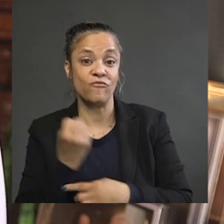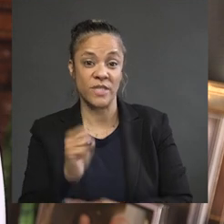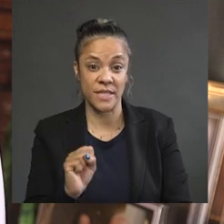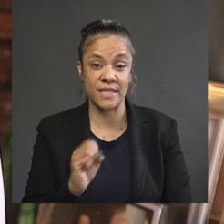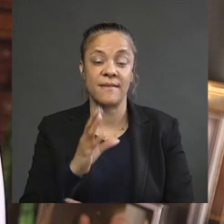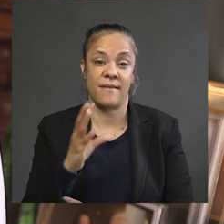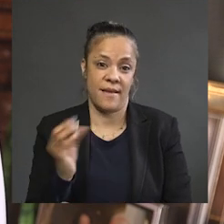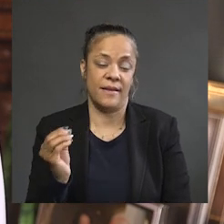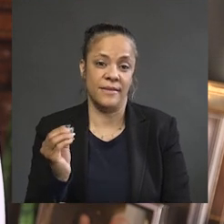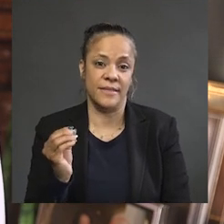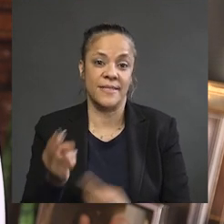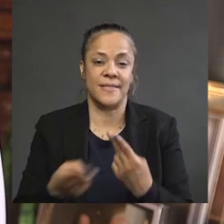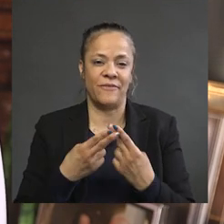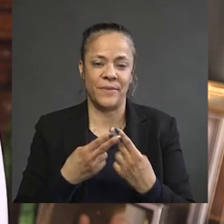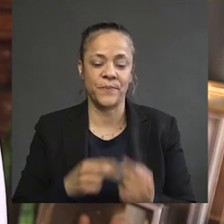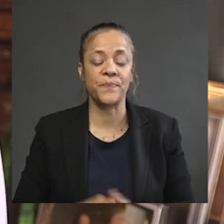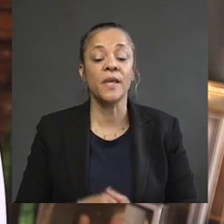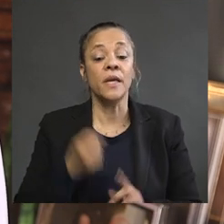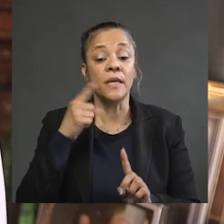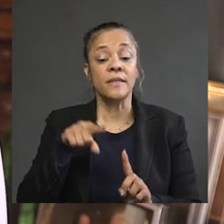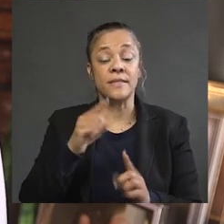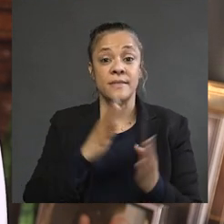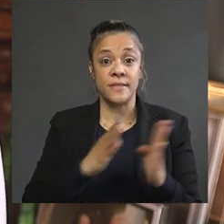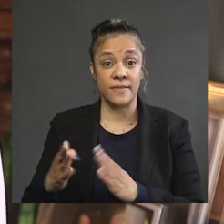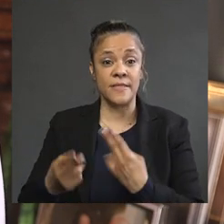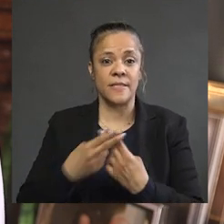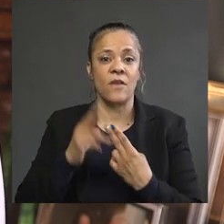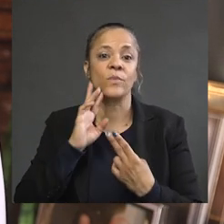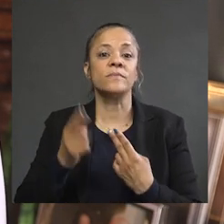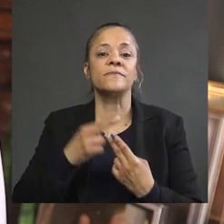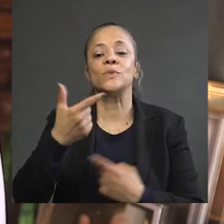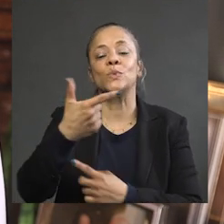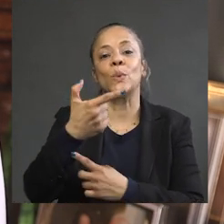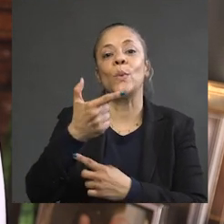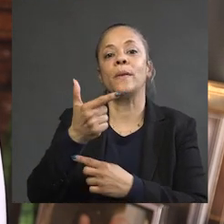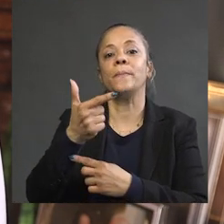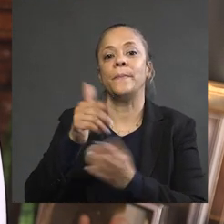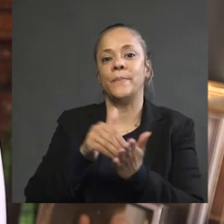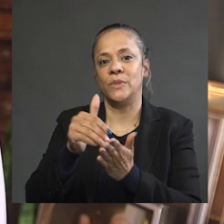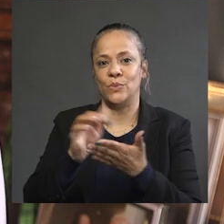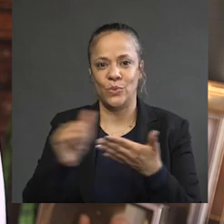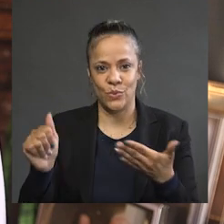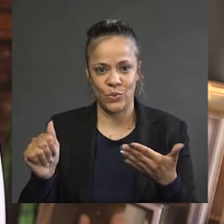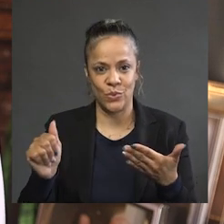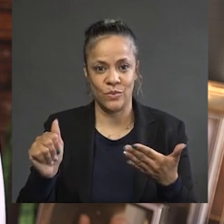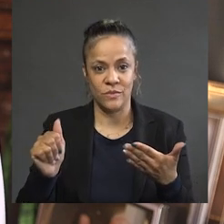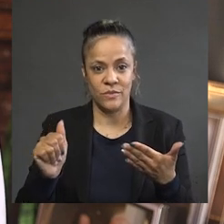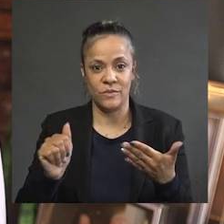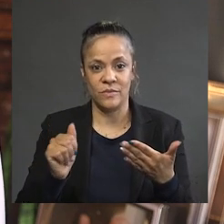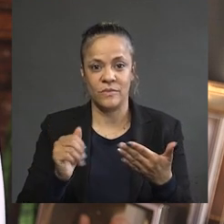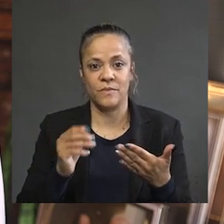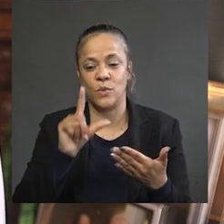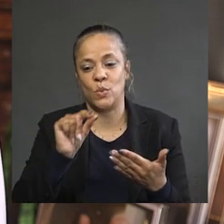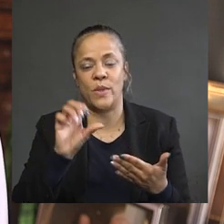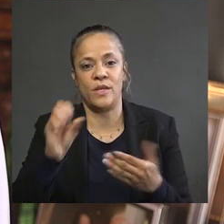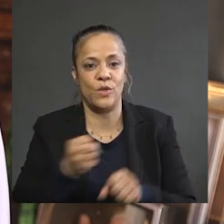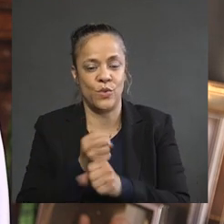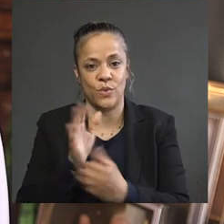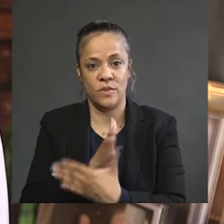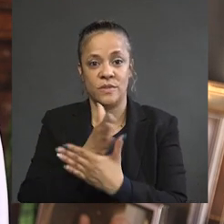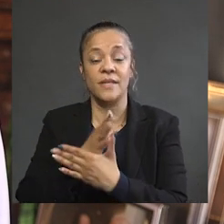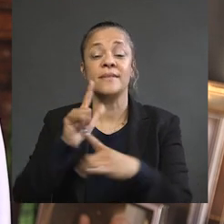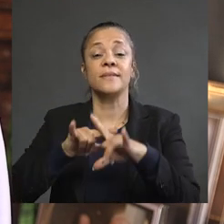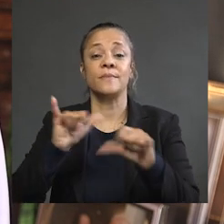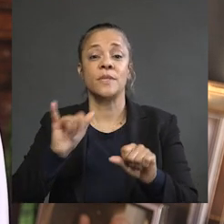and leverage energy savings. The plan saves taxpayers $21 million in energy and operational costs over 20 years while funding